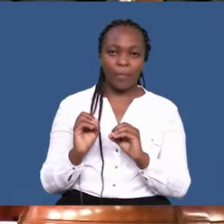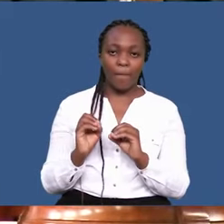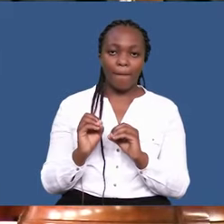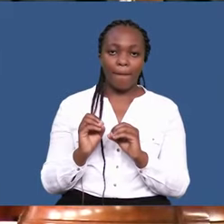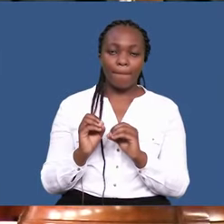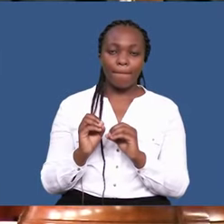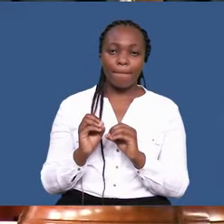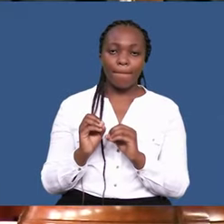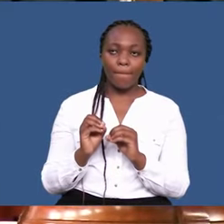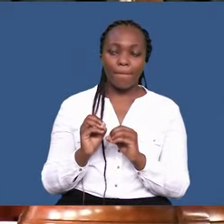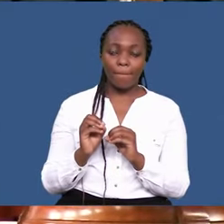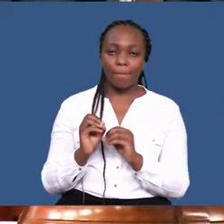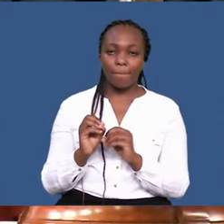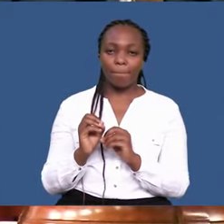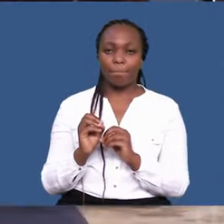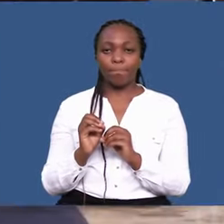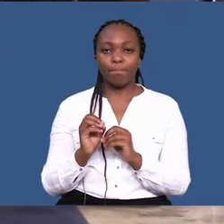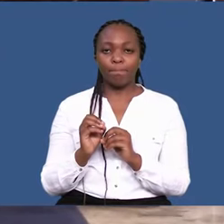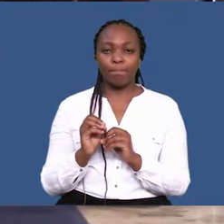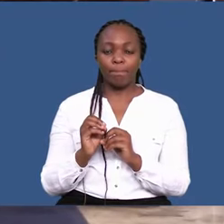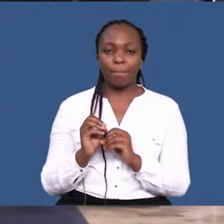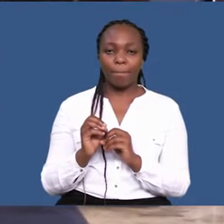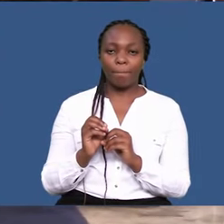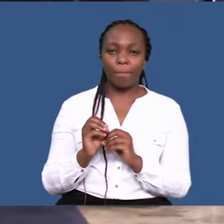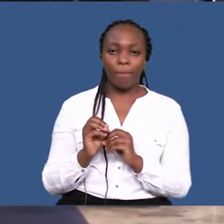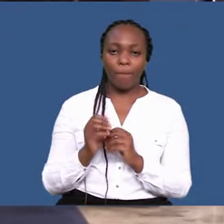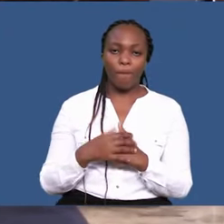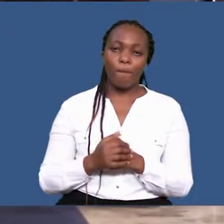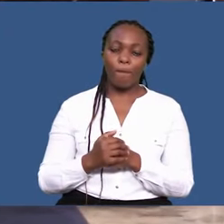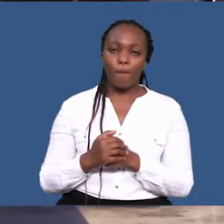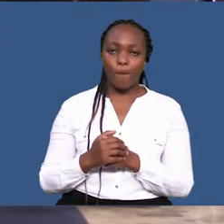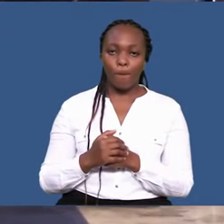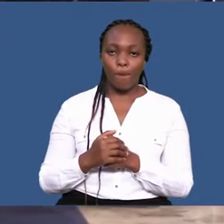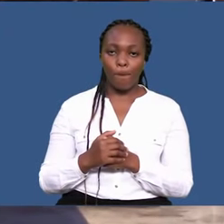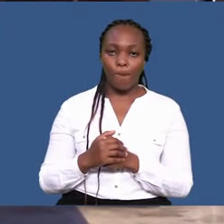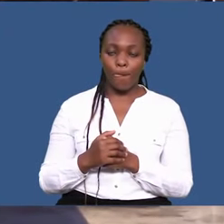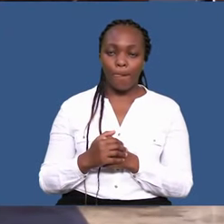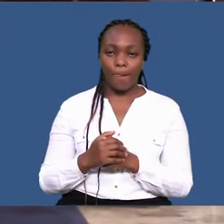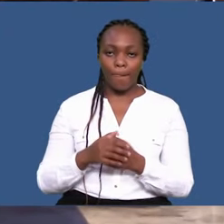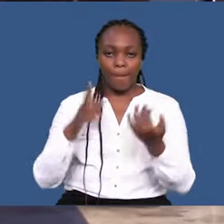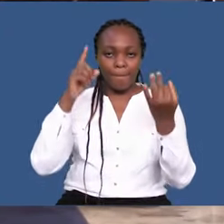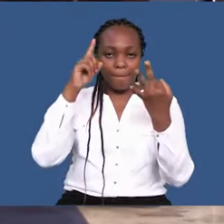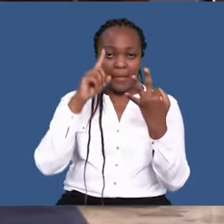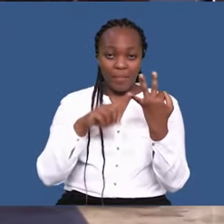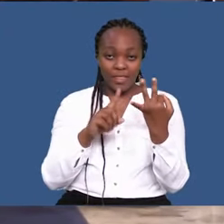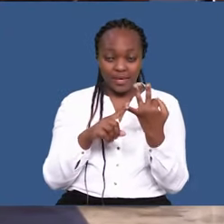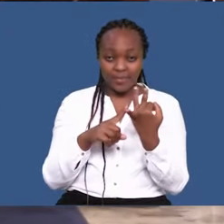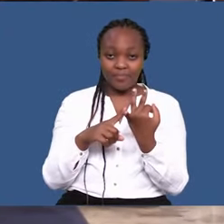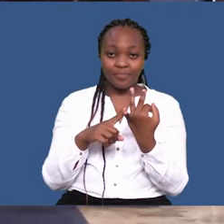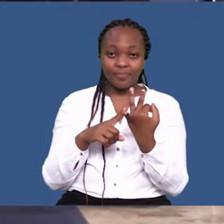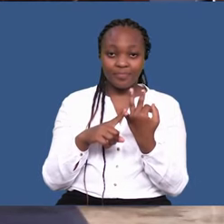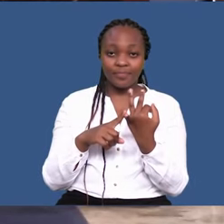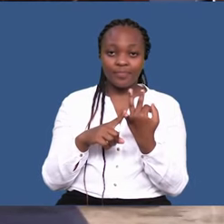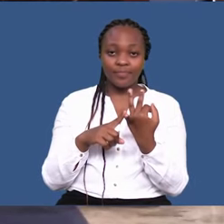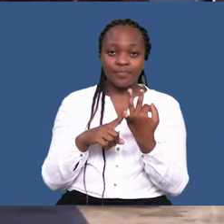clothe ourselves with the new nature, which is the next point, that we need